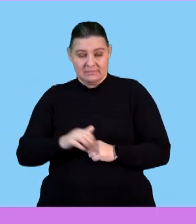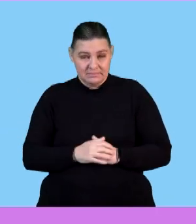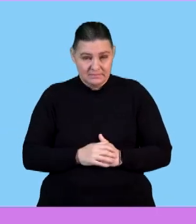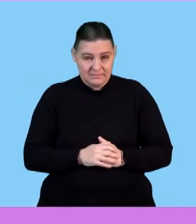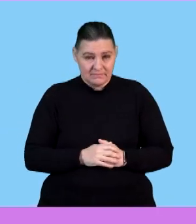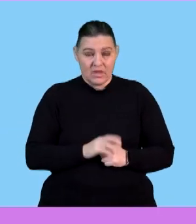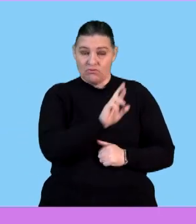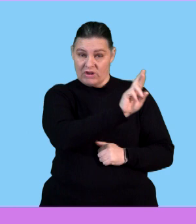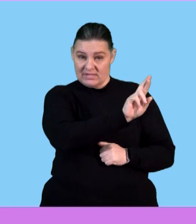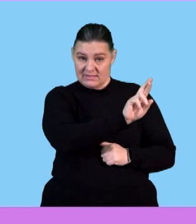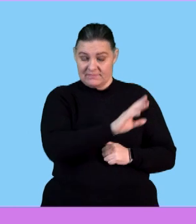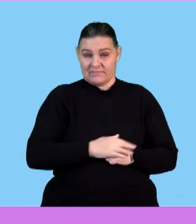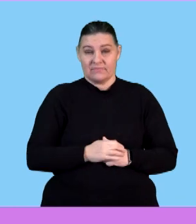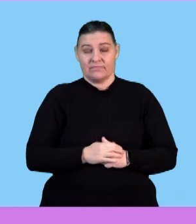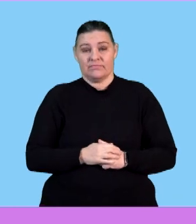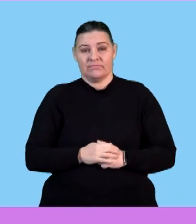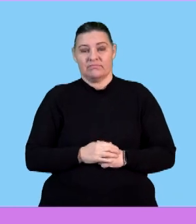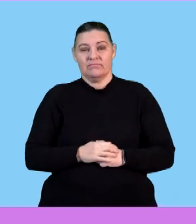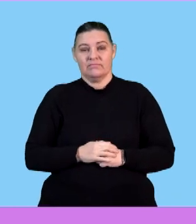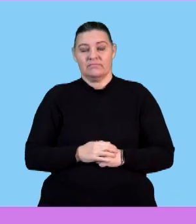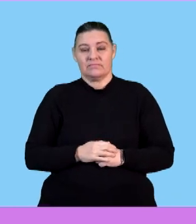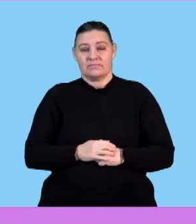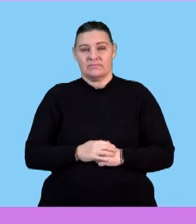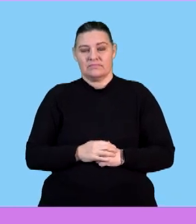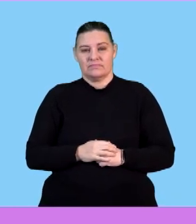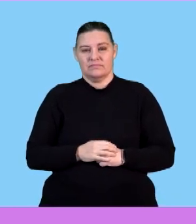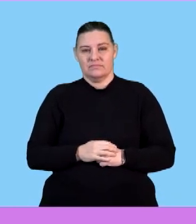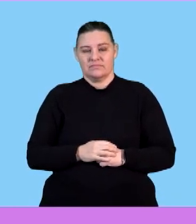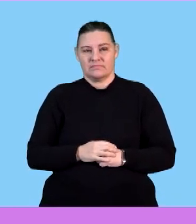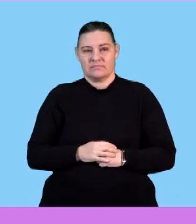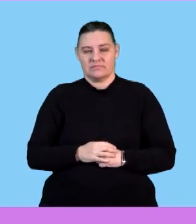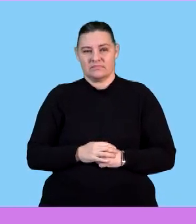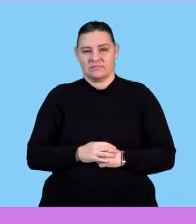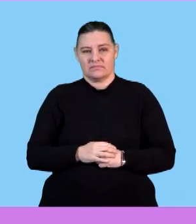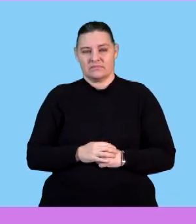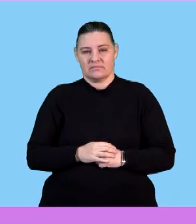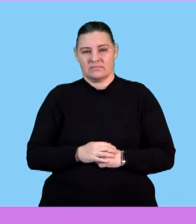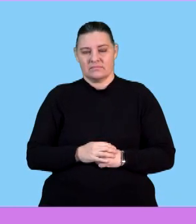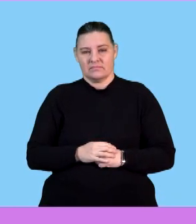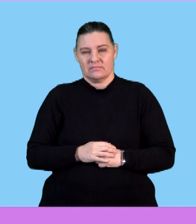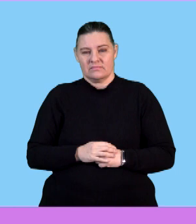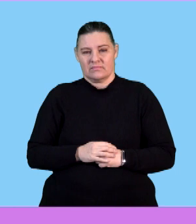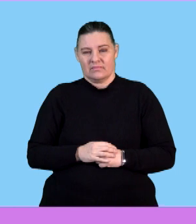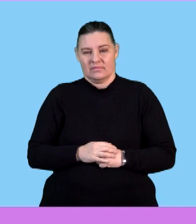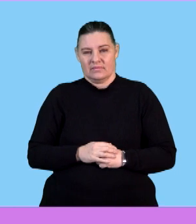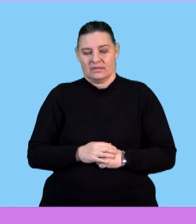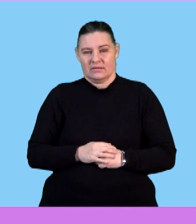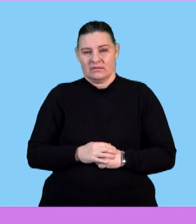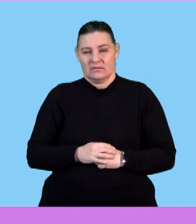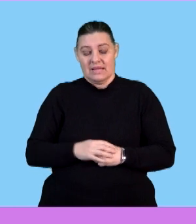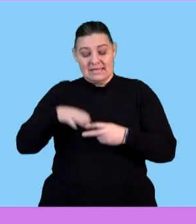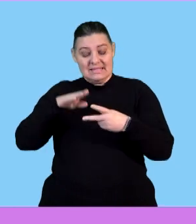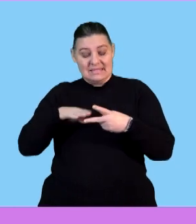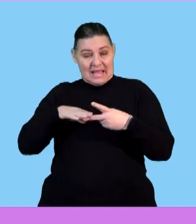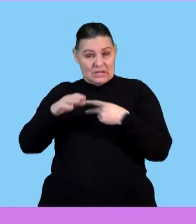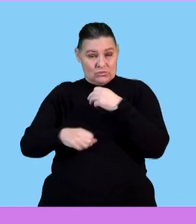7,326 Rand. Nice. Oh, I apologize for that one. I'm going the wrong way. There we go, we're back.